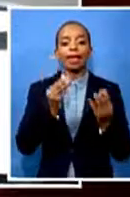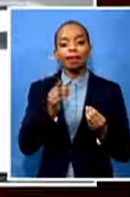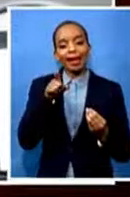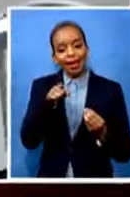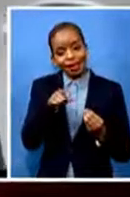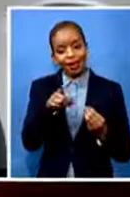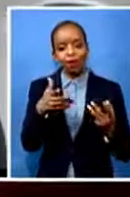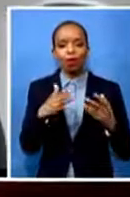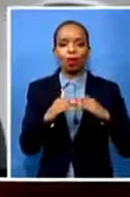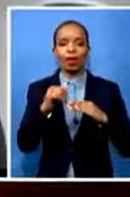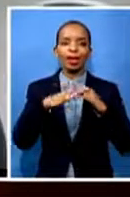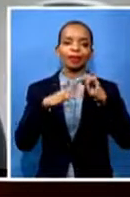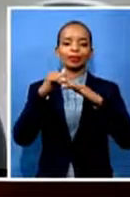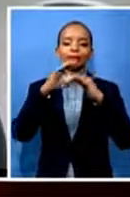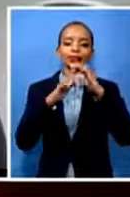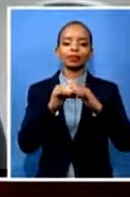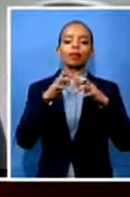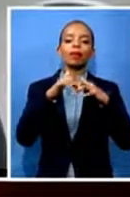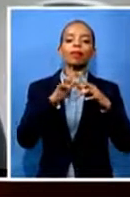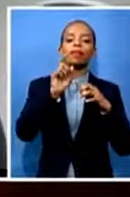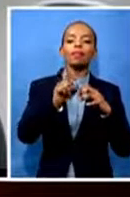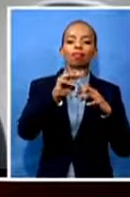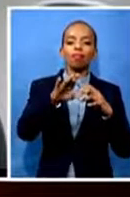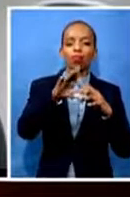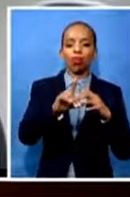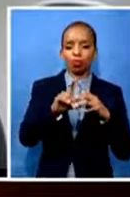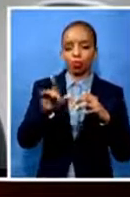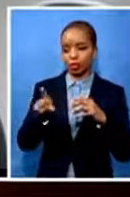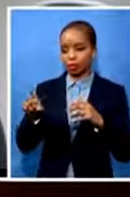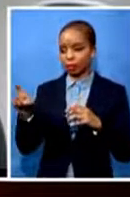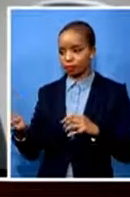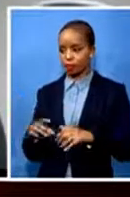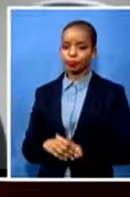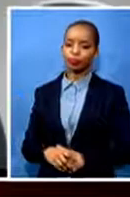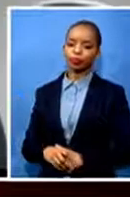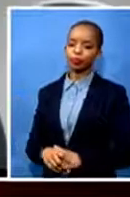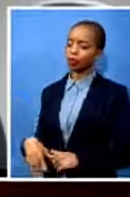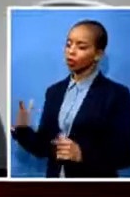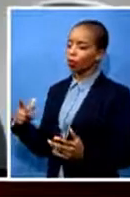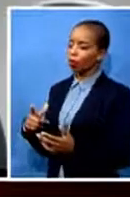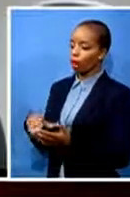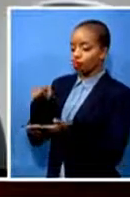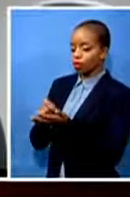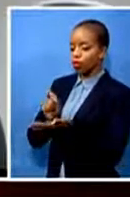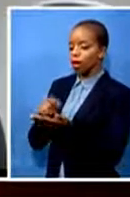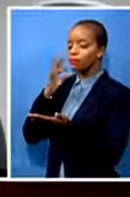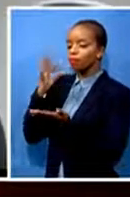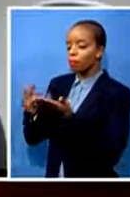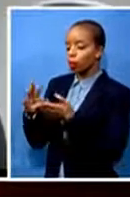the deadline for the submission of written proposals on how wards should be configured is next week,